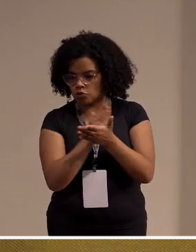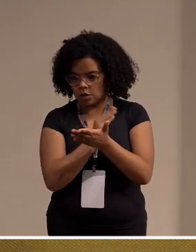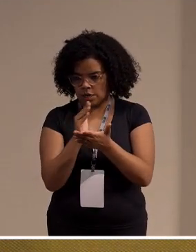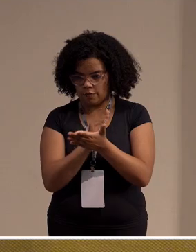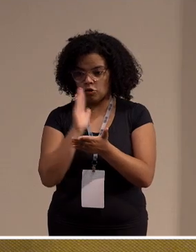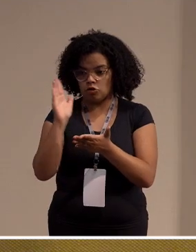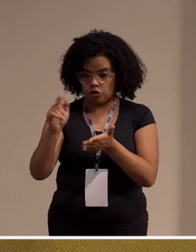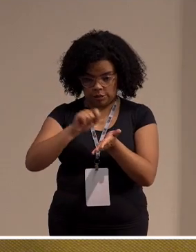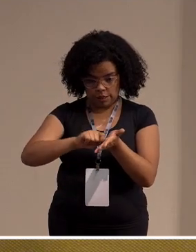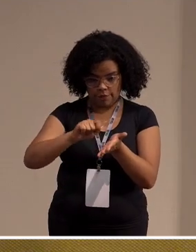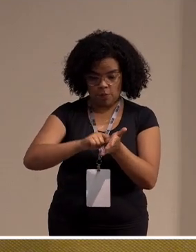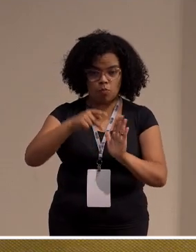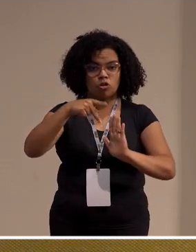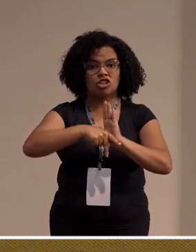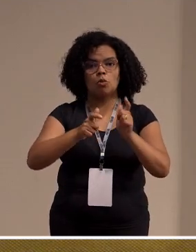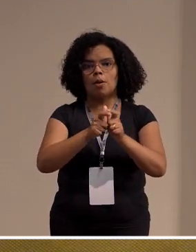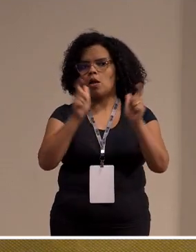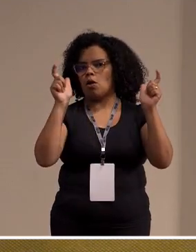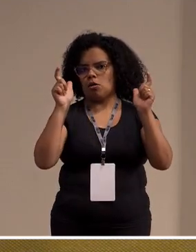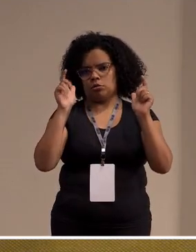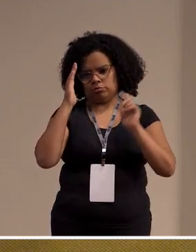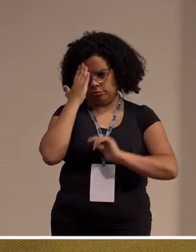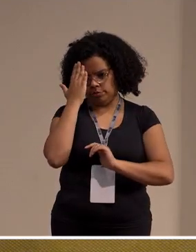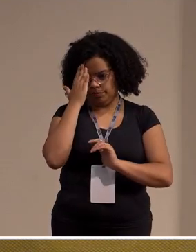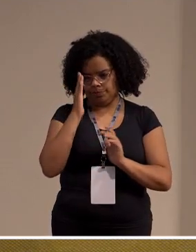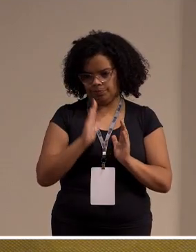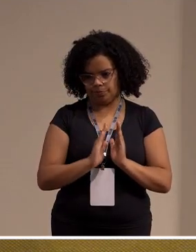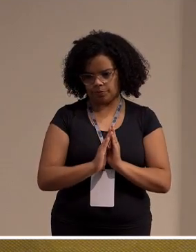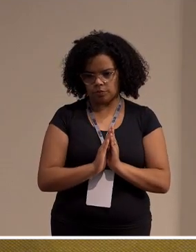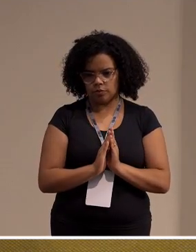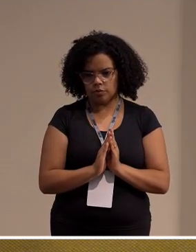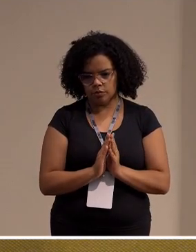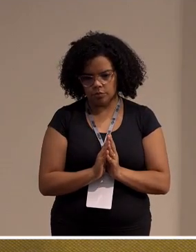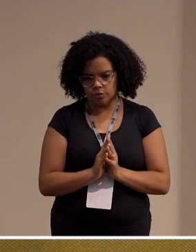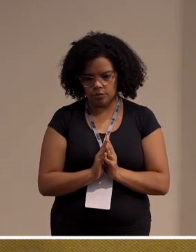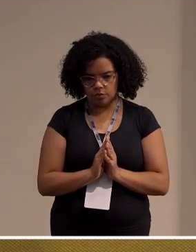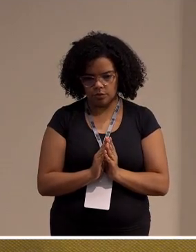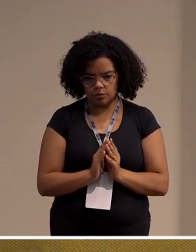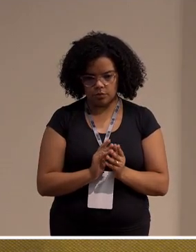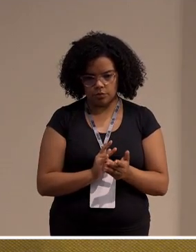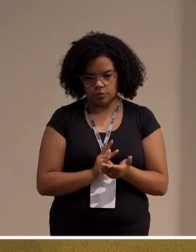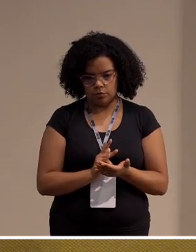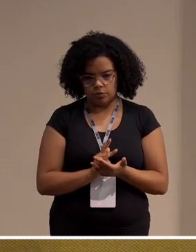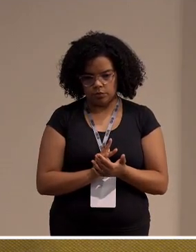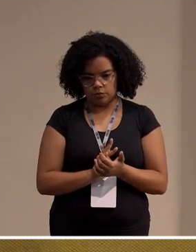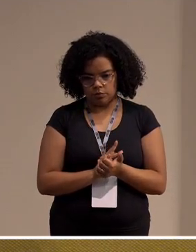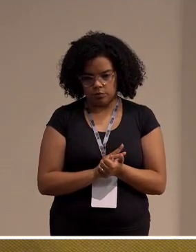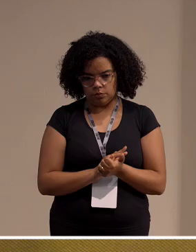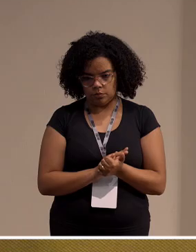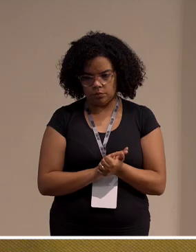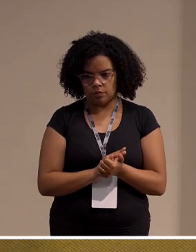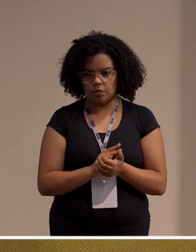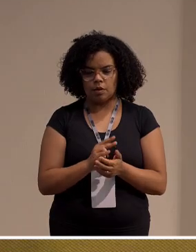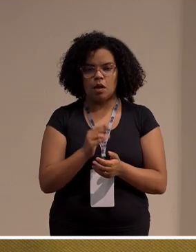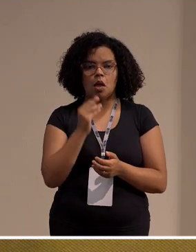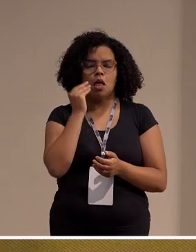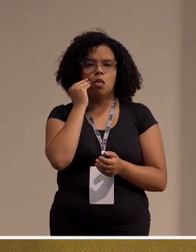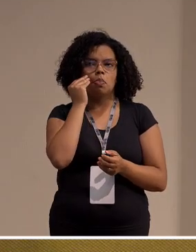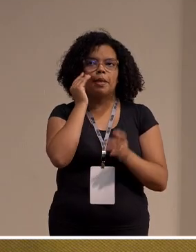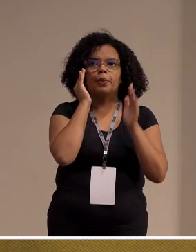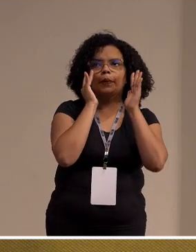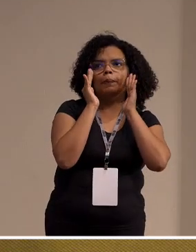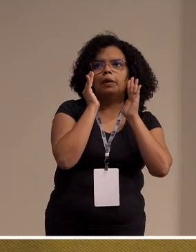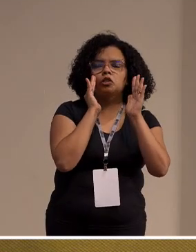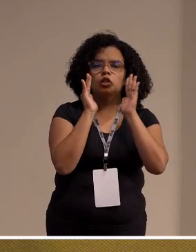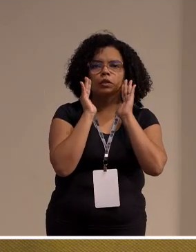I'm trying to project certain voices into the conversation that would otherwise be excluded. And